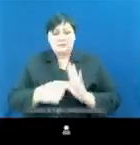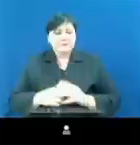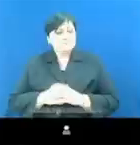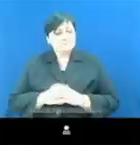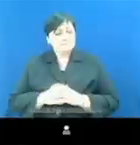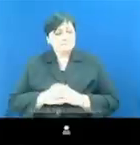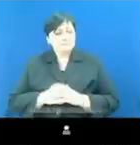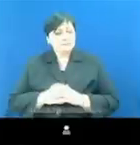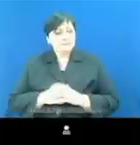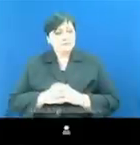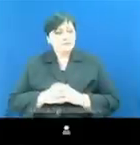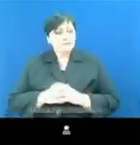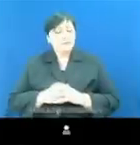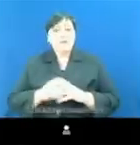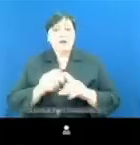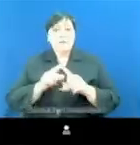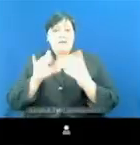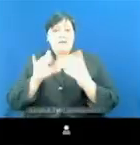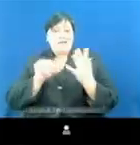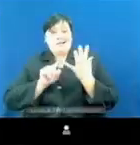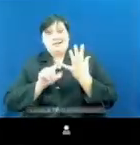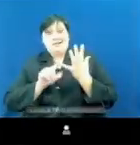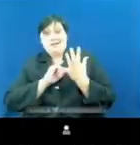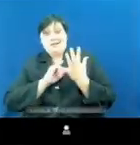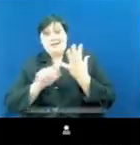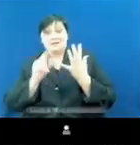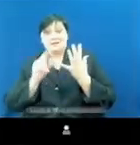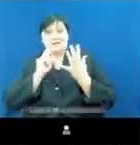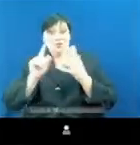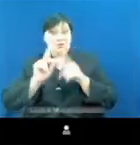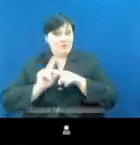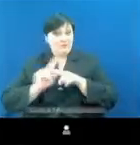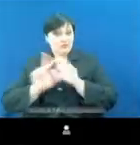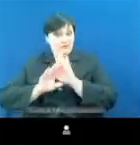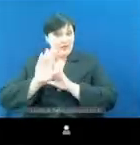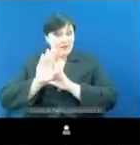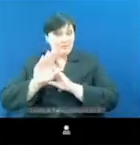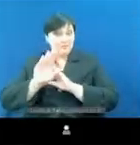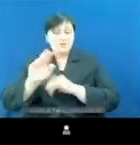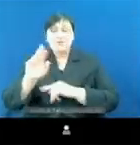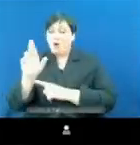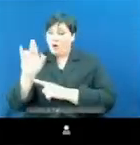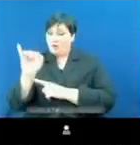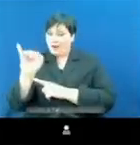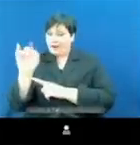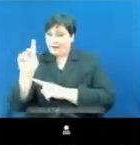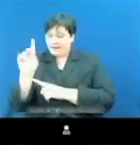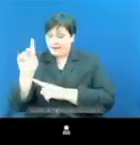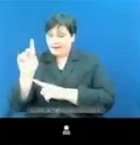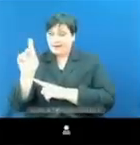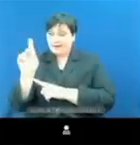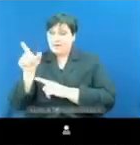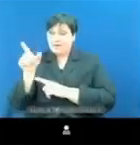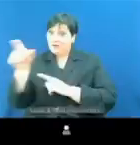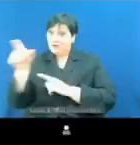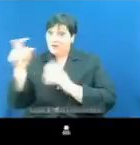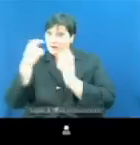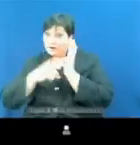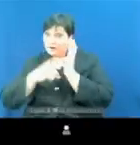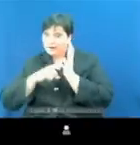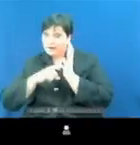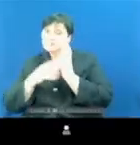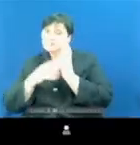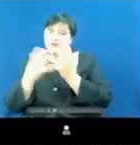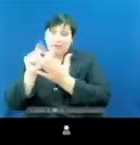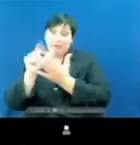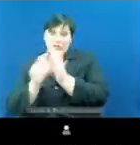But in regards to the last one, professional development, the RID recognized, it was actually the legal interpreters who recognized